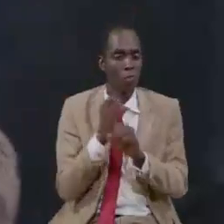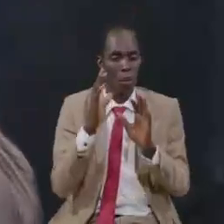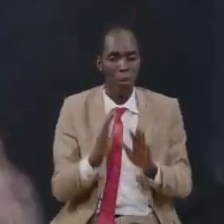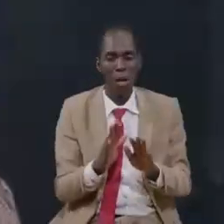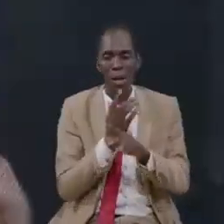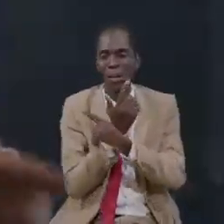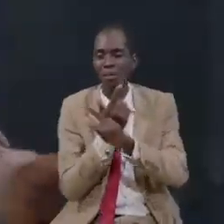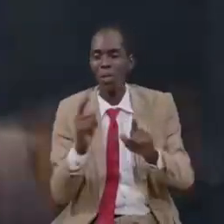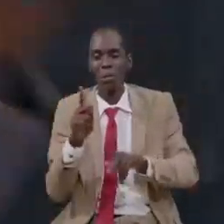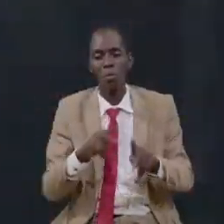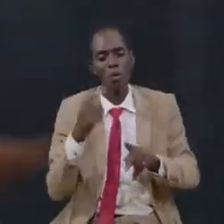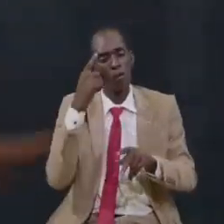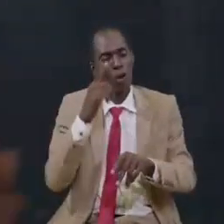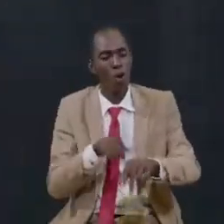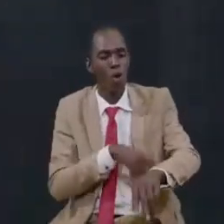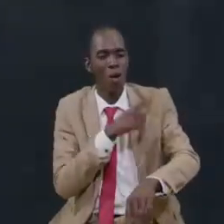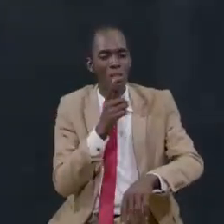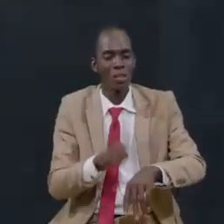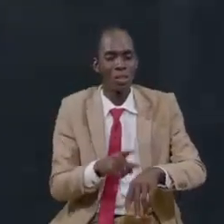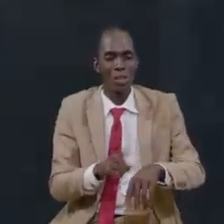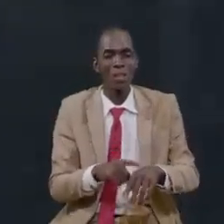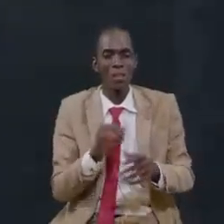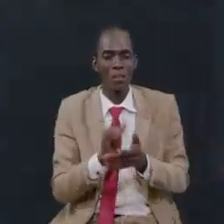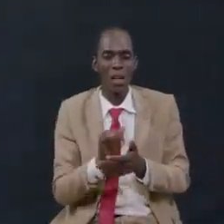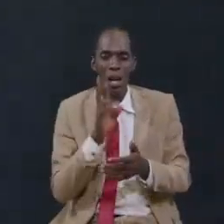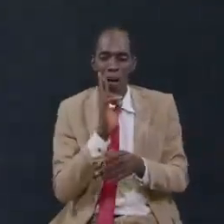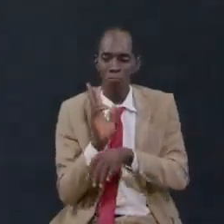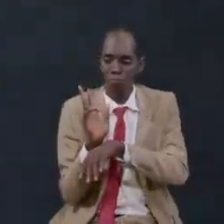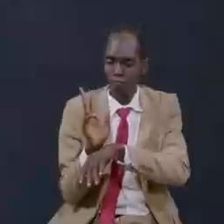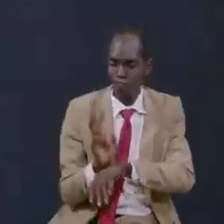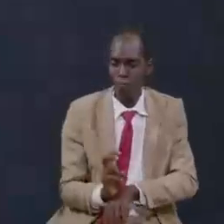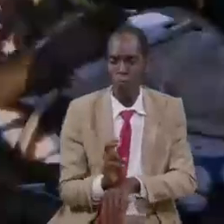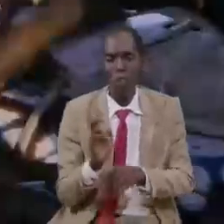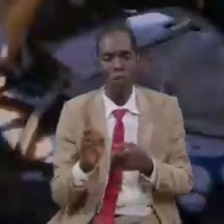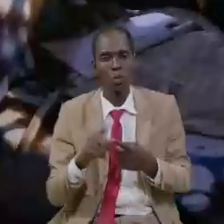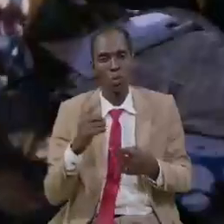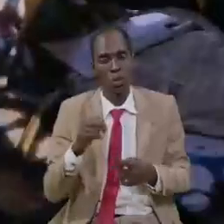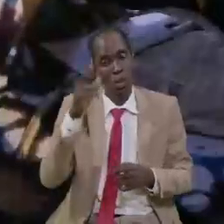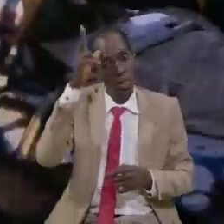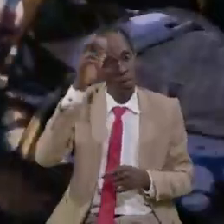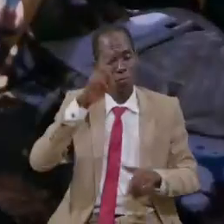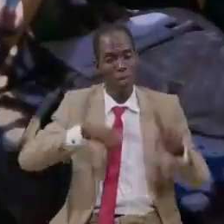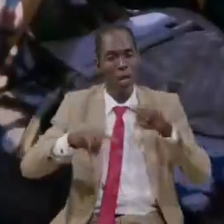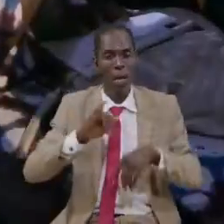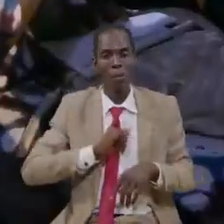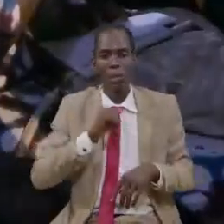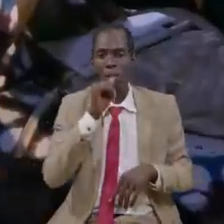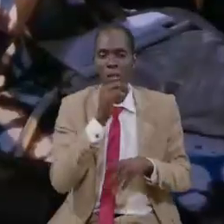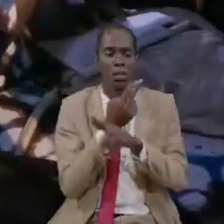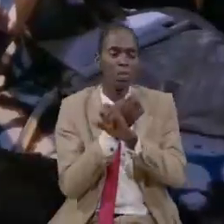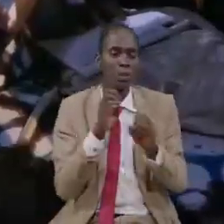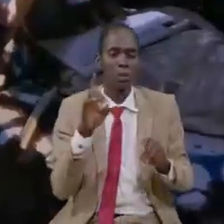their lifetime, are subject unto the devil. I am redeemed. I